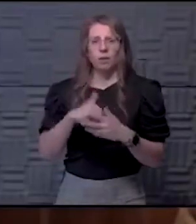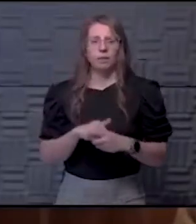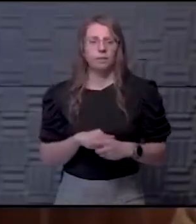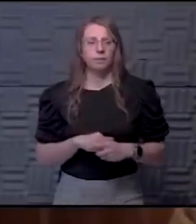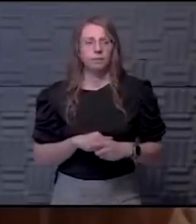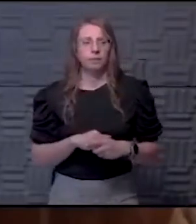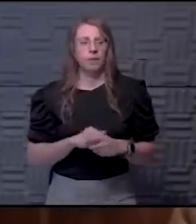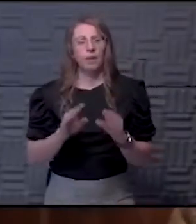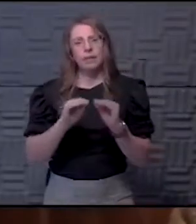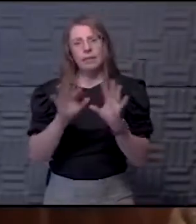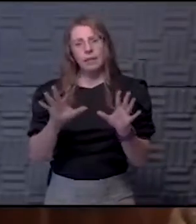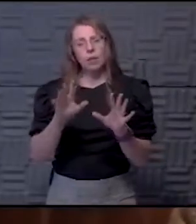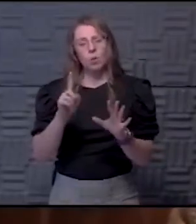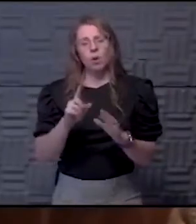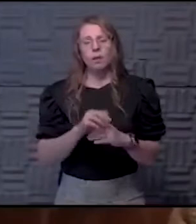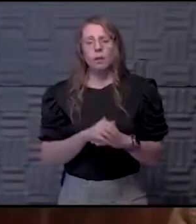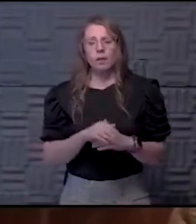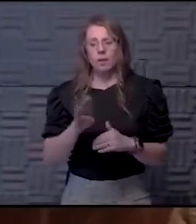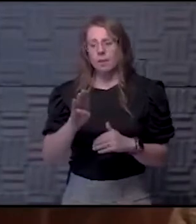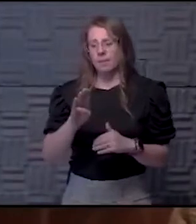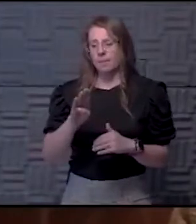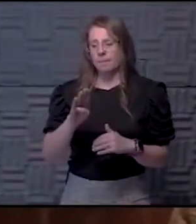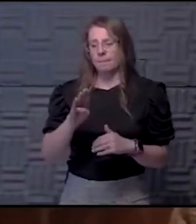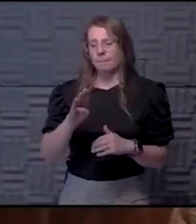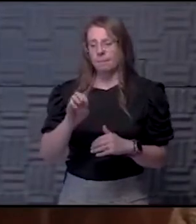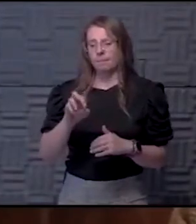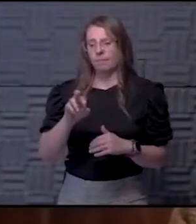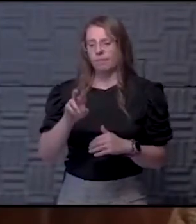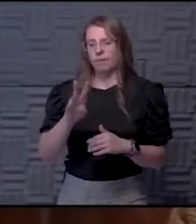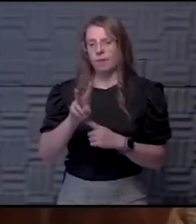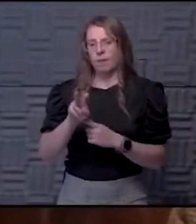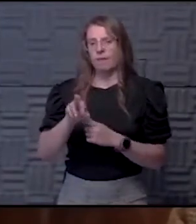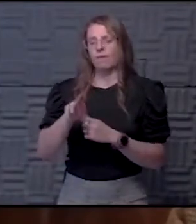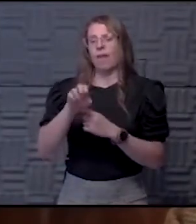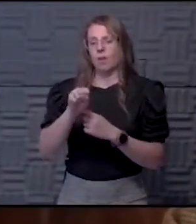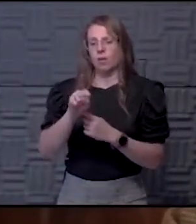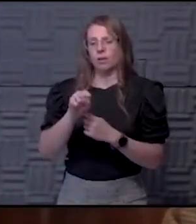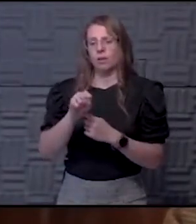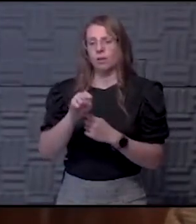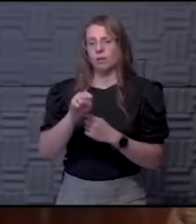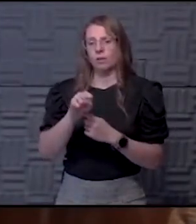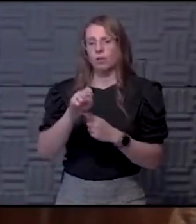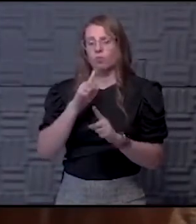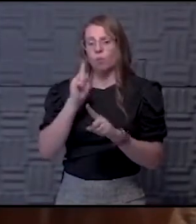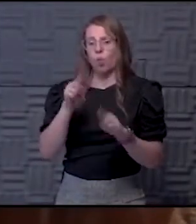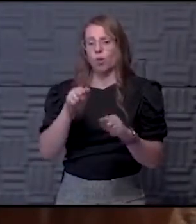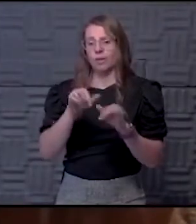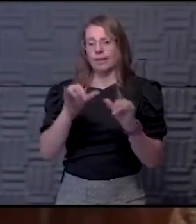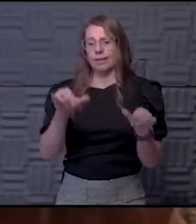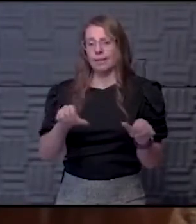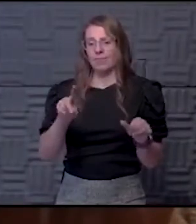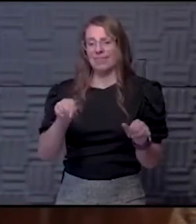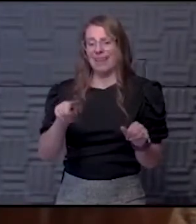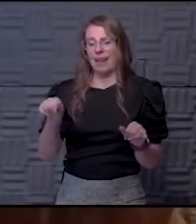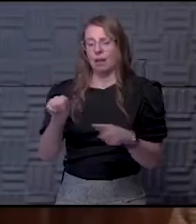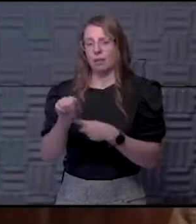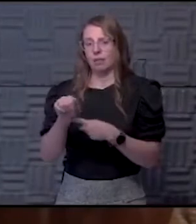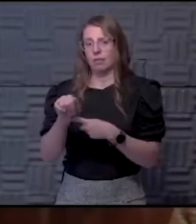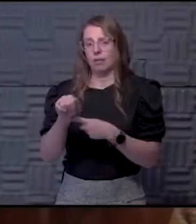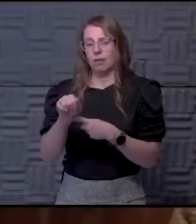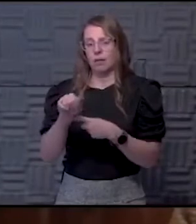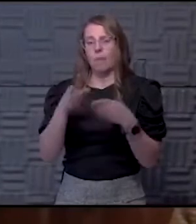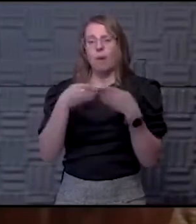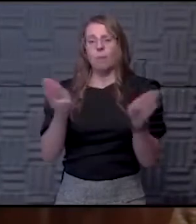pretty clear one. So the VAERS data, or the Vaccine Adverse Event Reporting System data, is